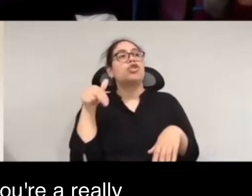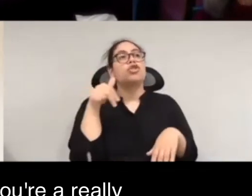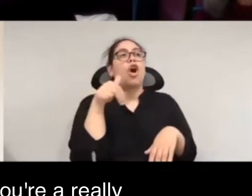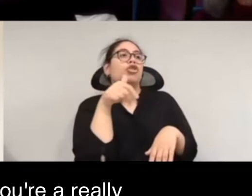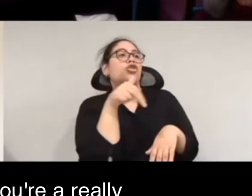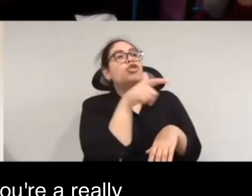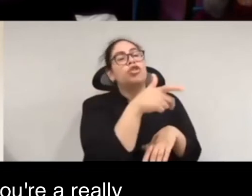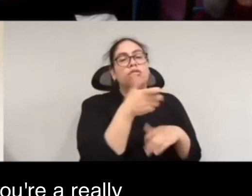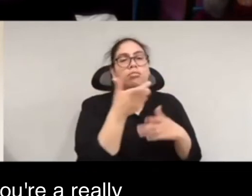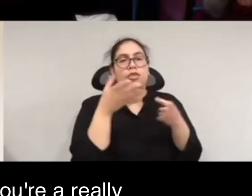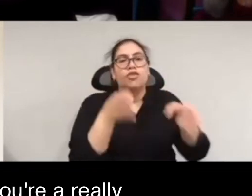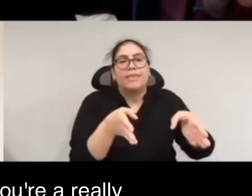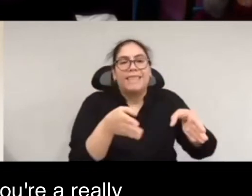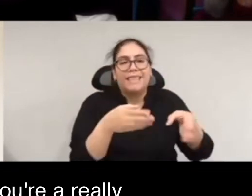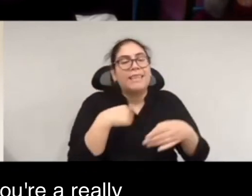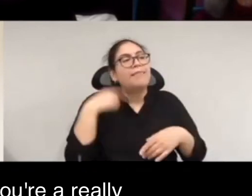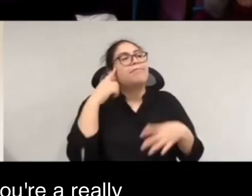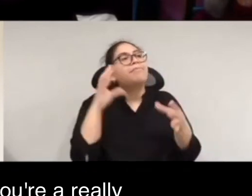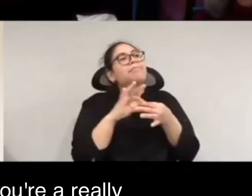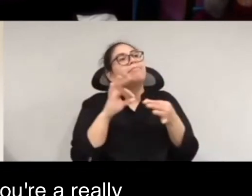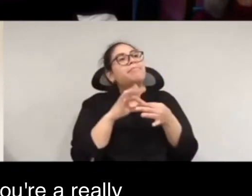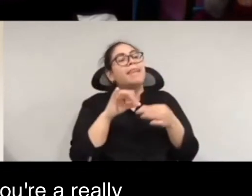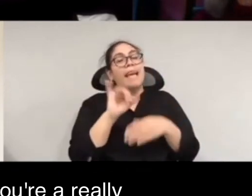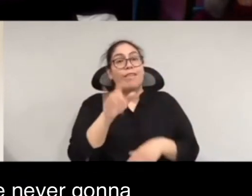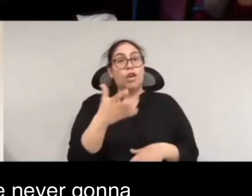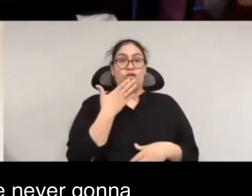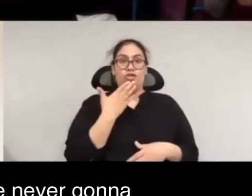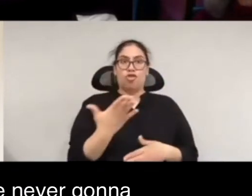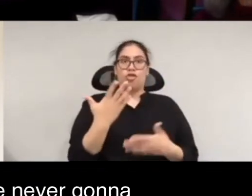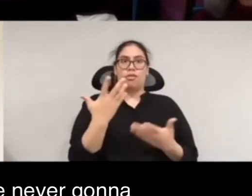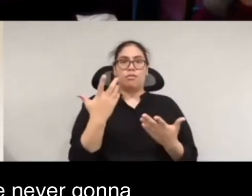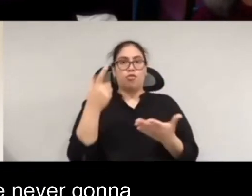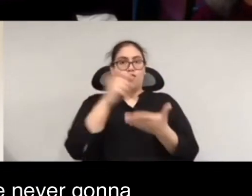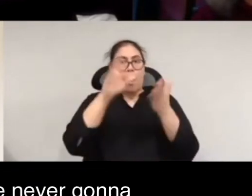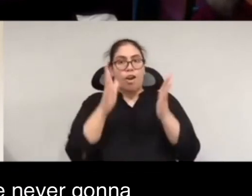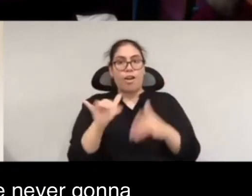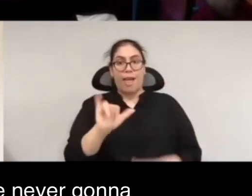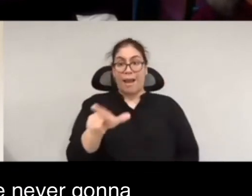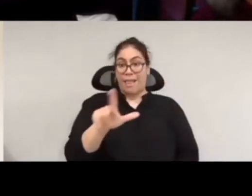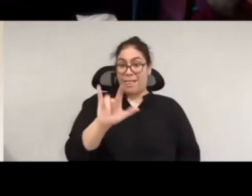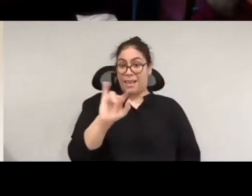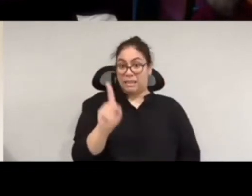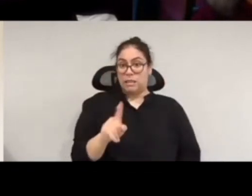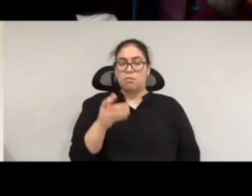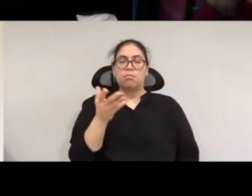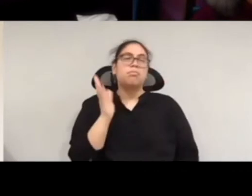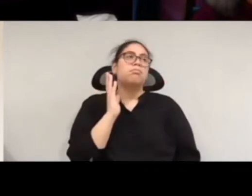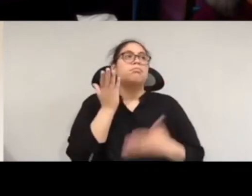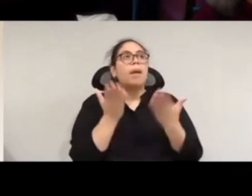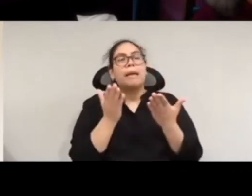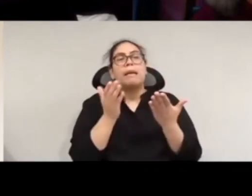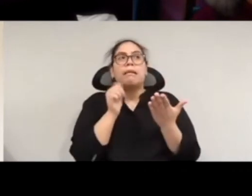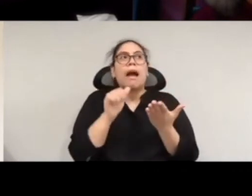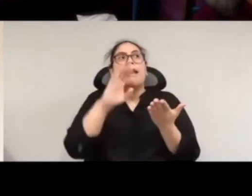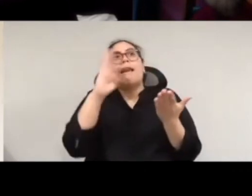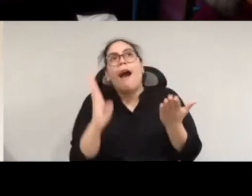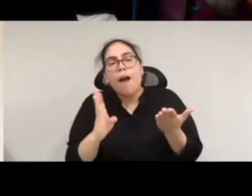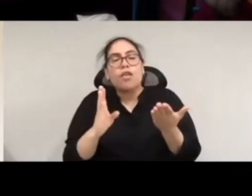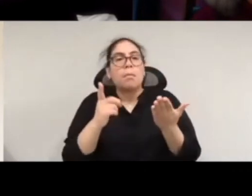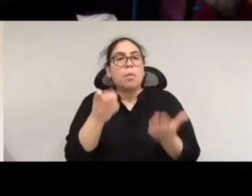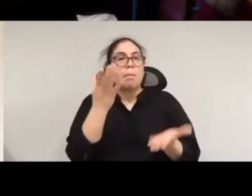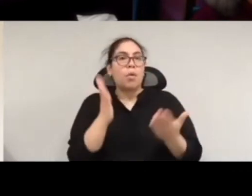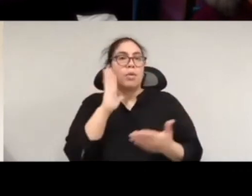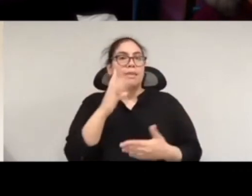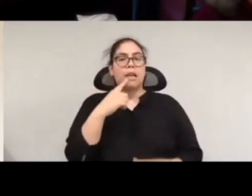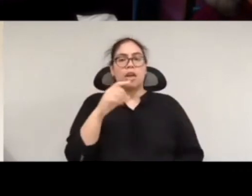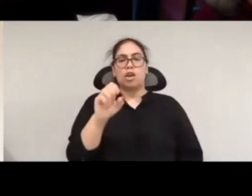because if you're a really good audio description writer like Liz, you're never going to say, well, sometimes you might say walked, but you're probably going to say sauntered